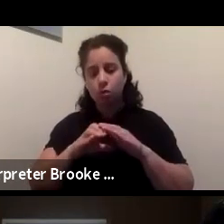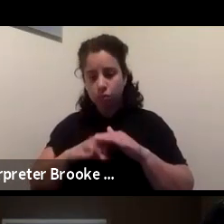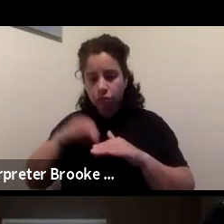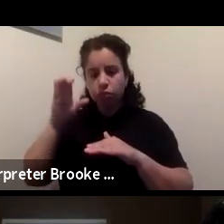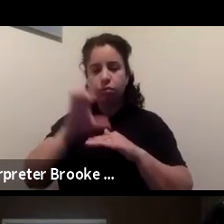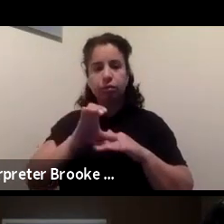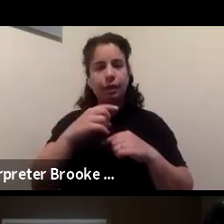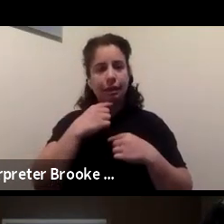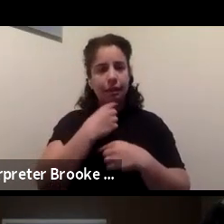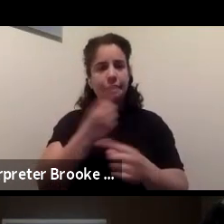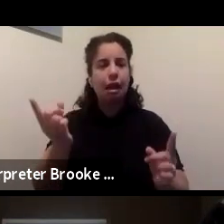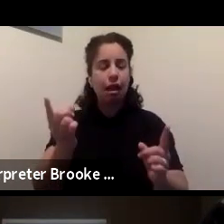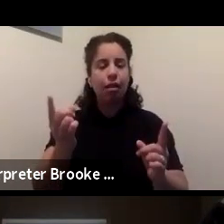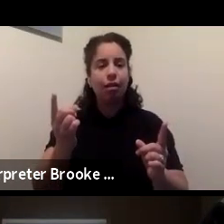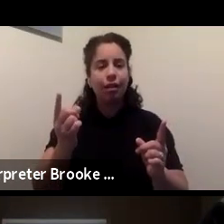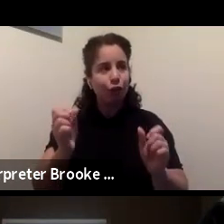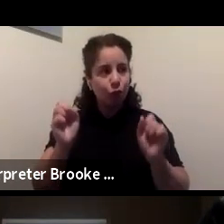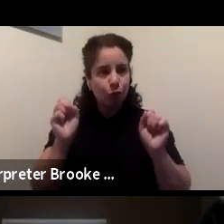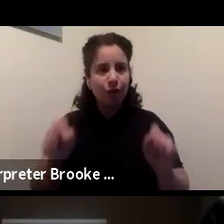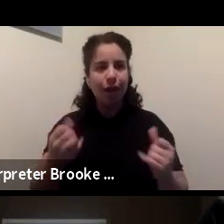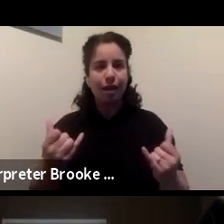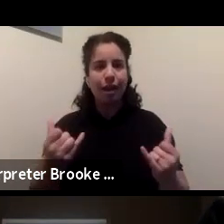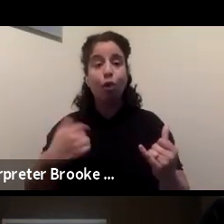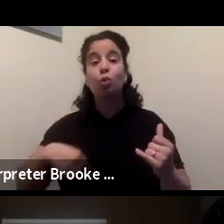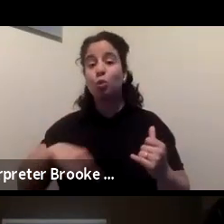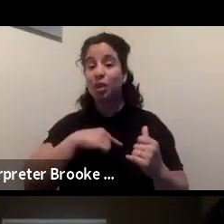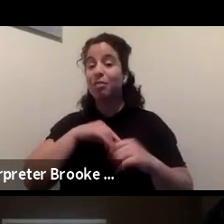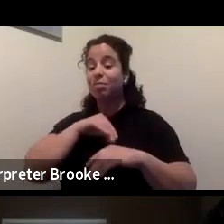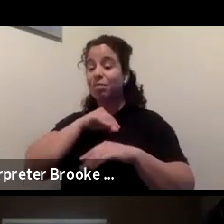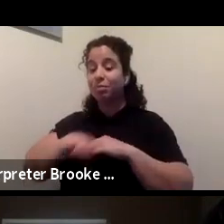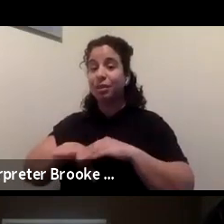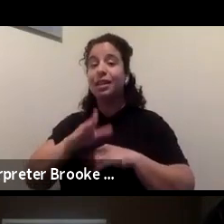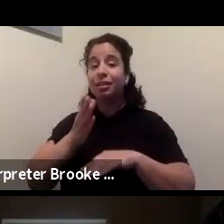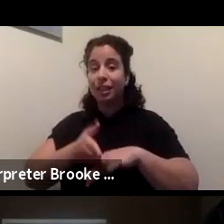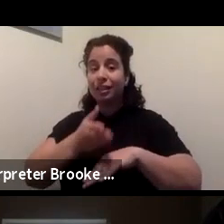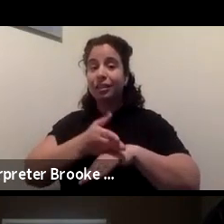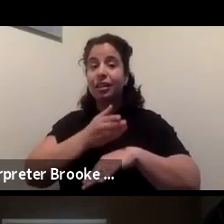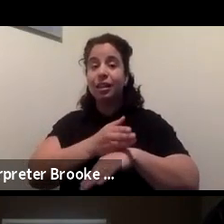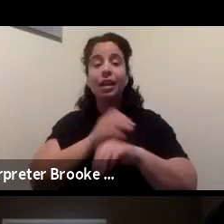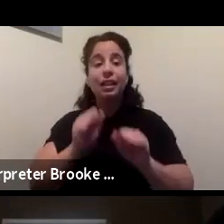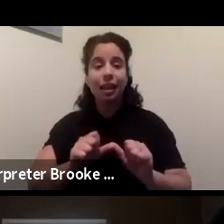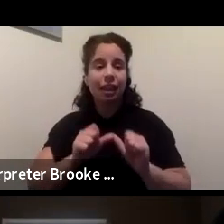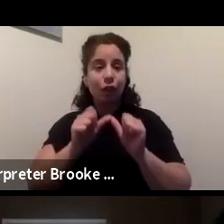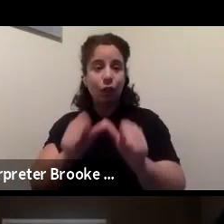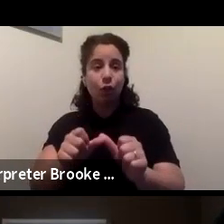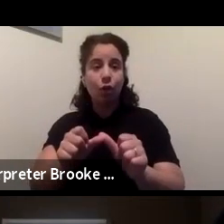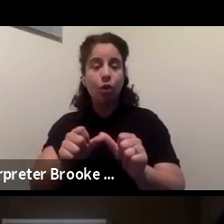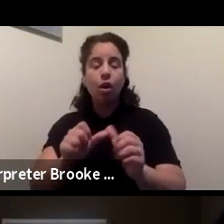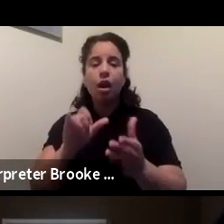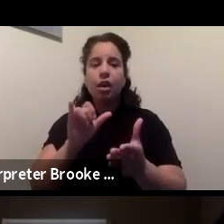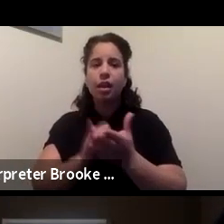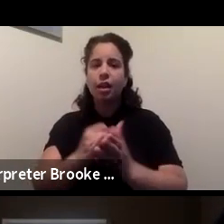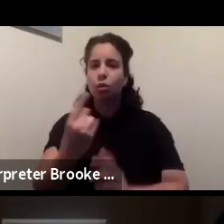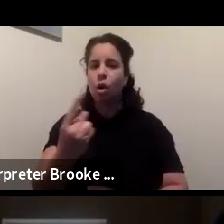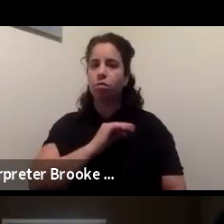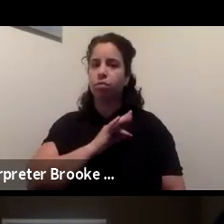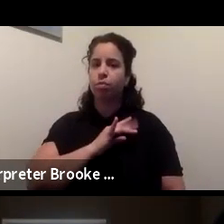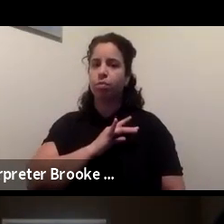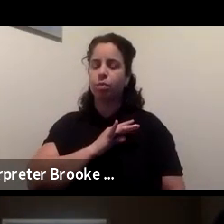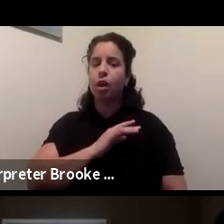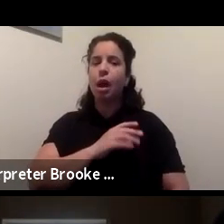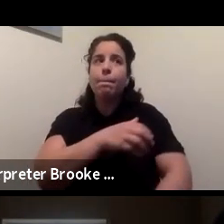can change that. And that to me is one of the really potent powers of web-based